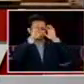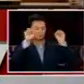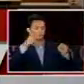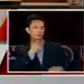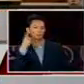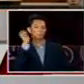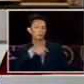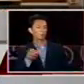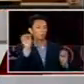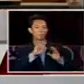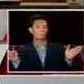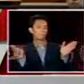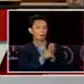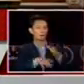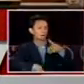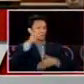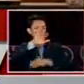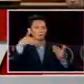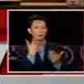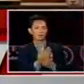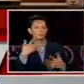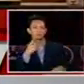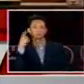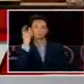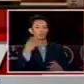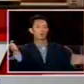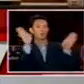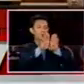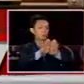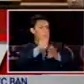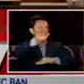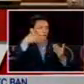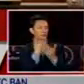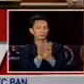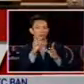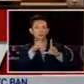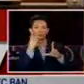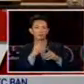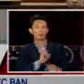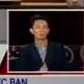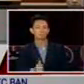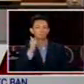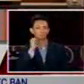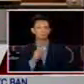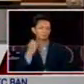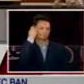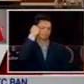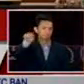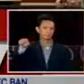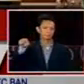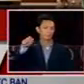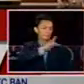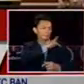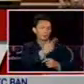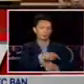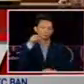Senate. I've ordered all the doors closed. And I do not want any defiance of the powers of